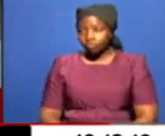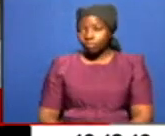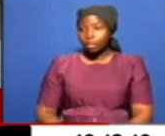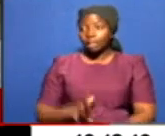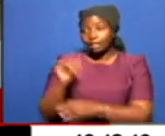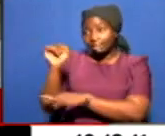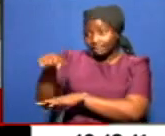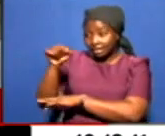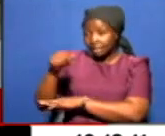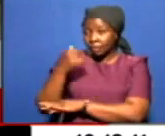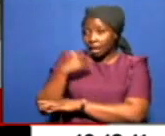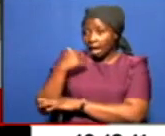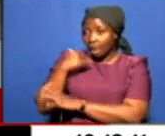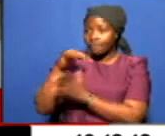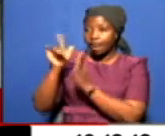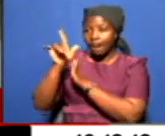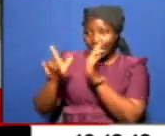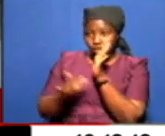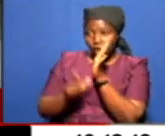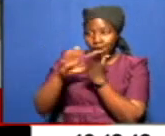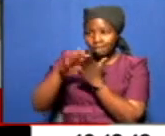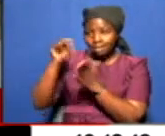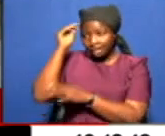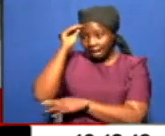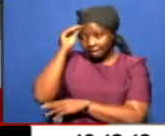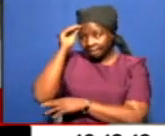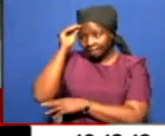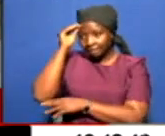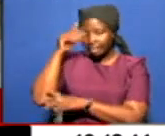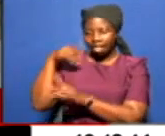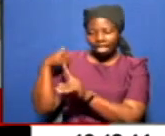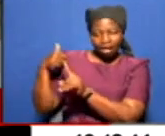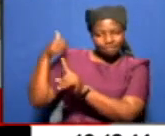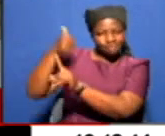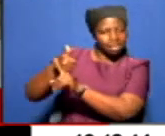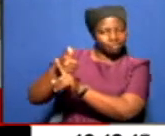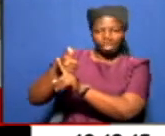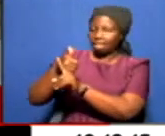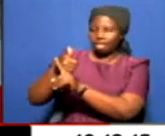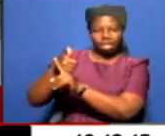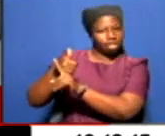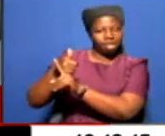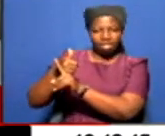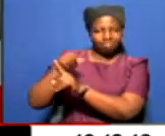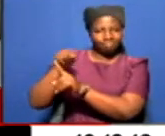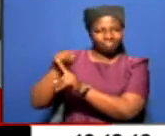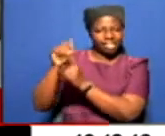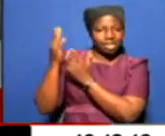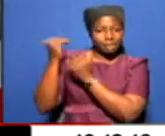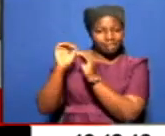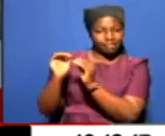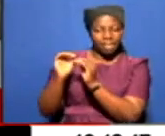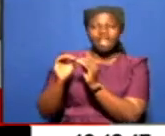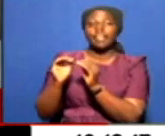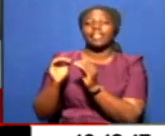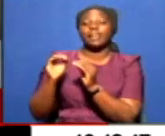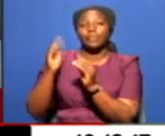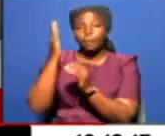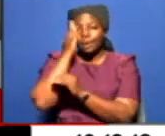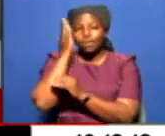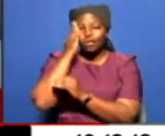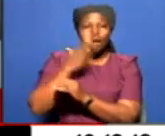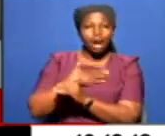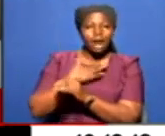learned. The attack was very unfortunate, although we know our security agencies are very